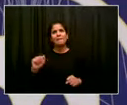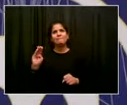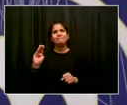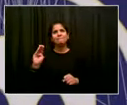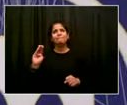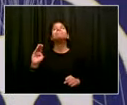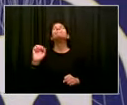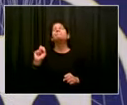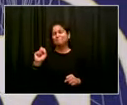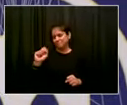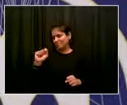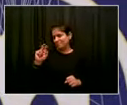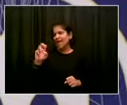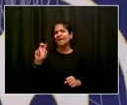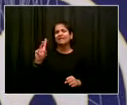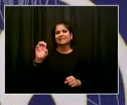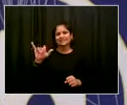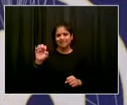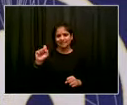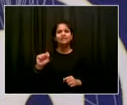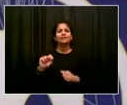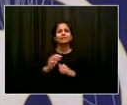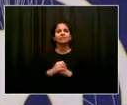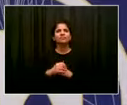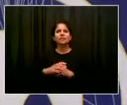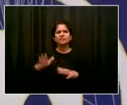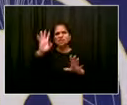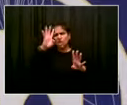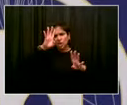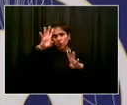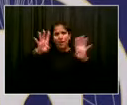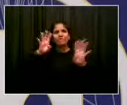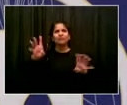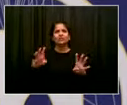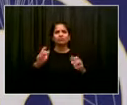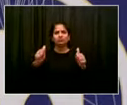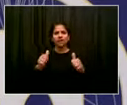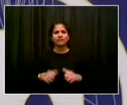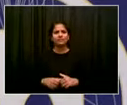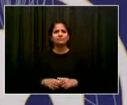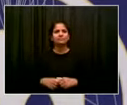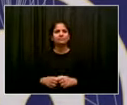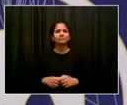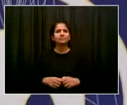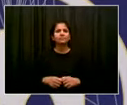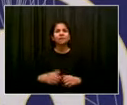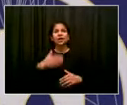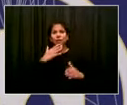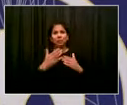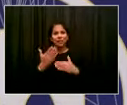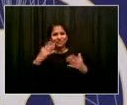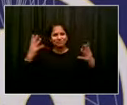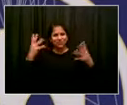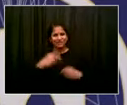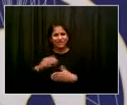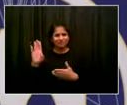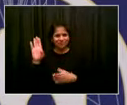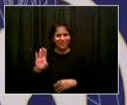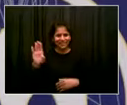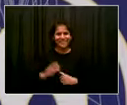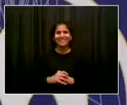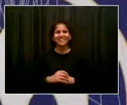an innovator and set an example for us all. We appreciate it. So good morning to beautiful Brooklyn. I'm Deputy Chief Jason Savino, Commanding Officer of Gun